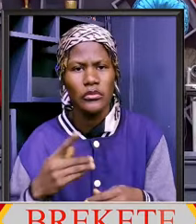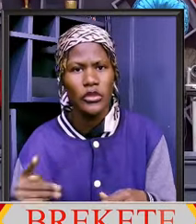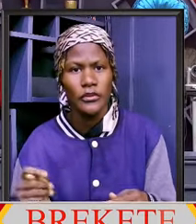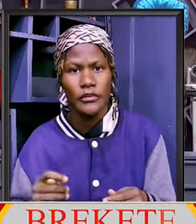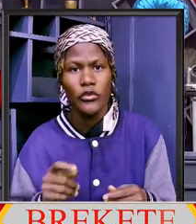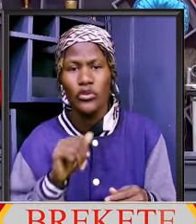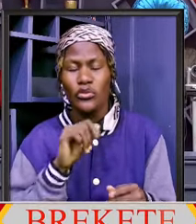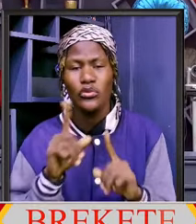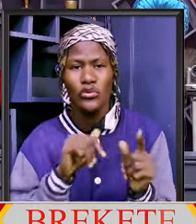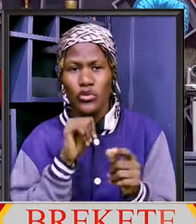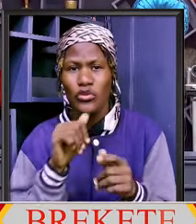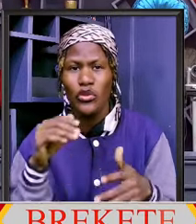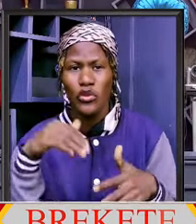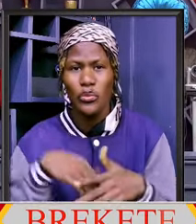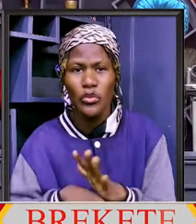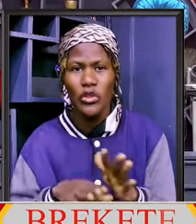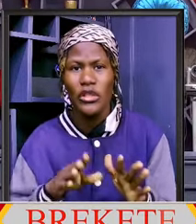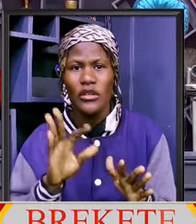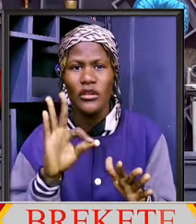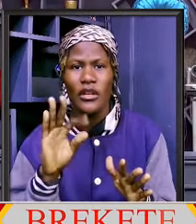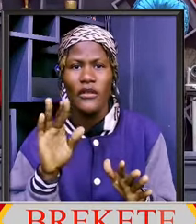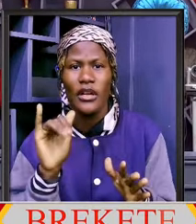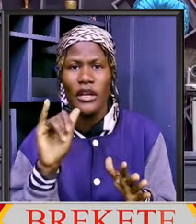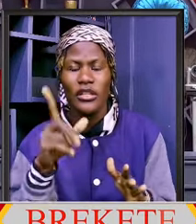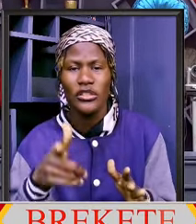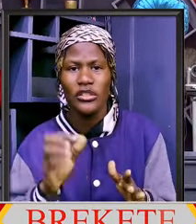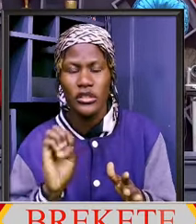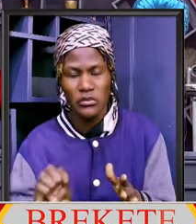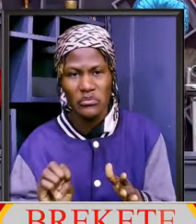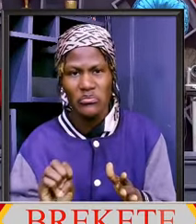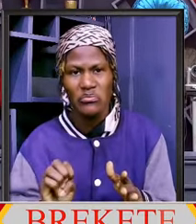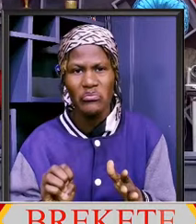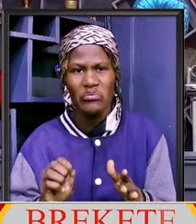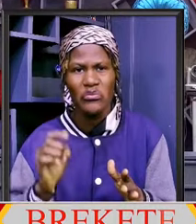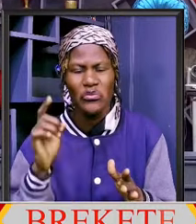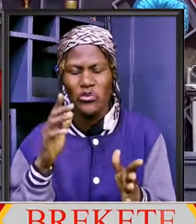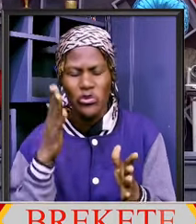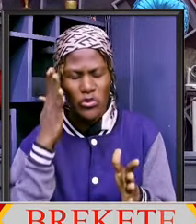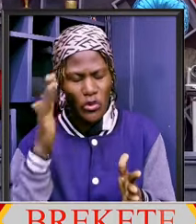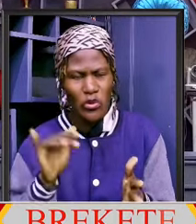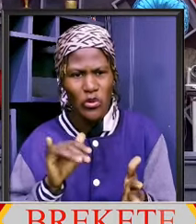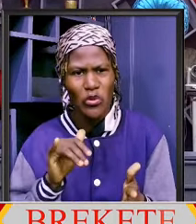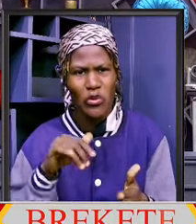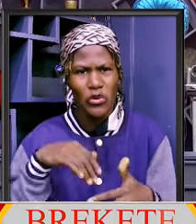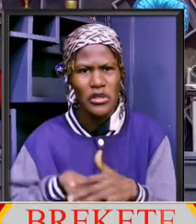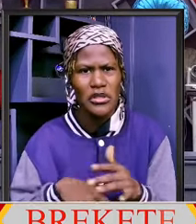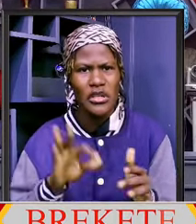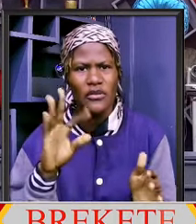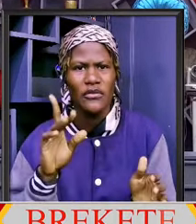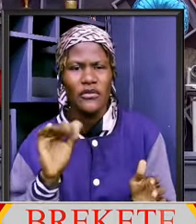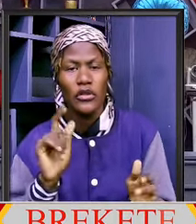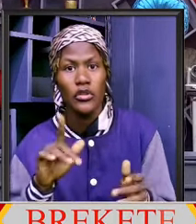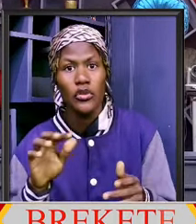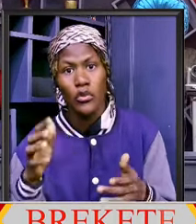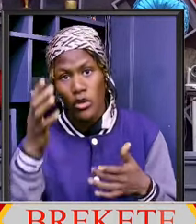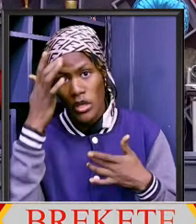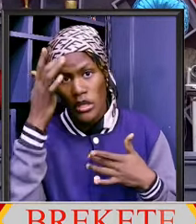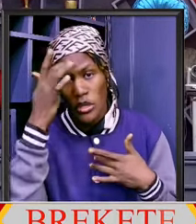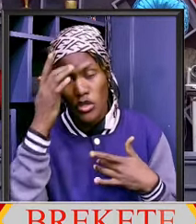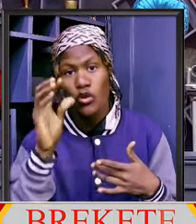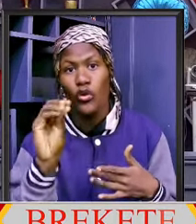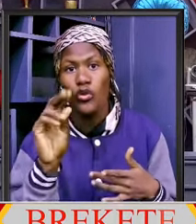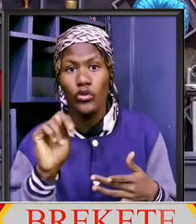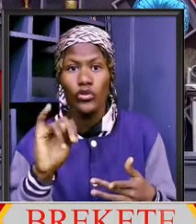You get things where we they do mistake, they put for fridge. Now they kill us. They give us some sky sickness. When I see